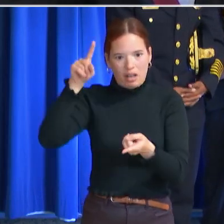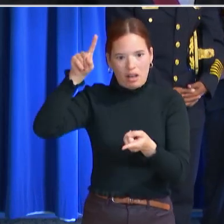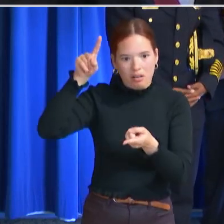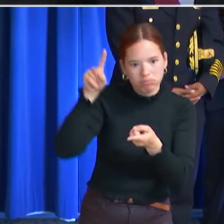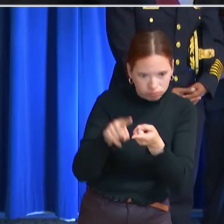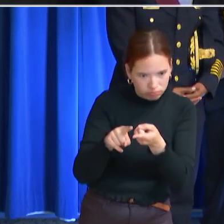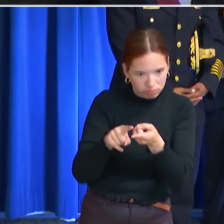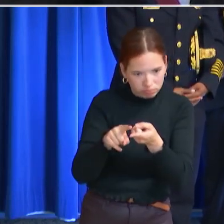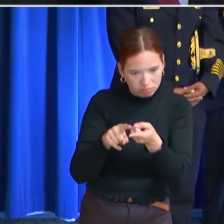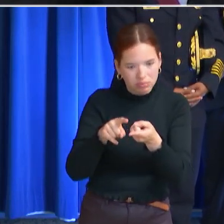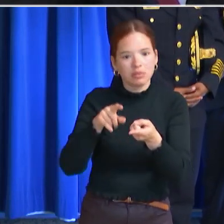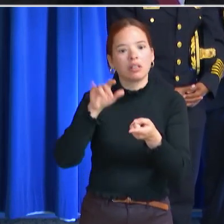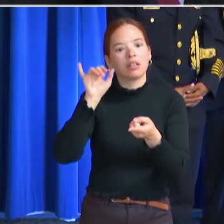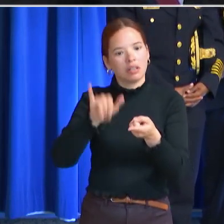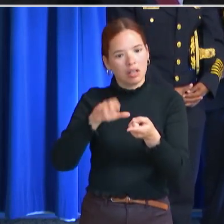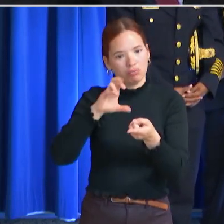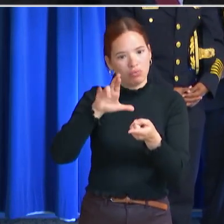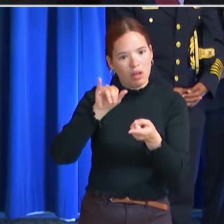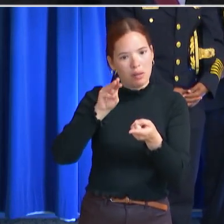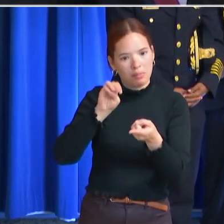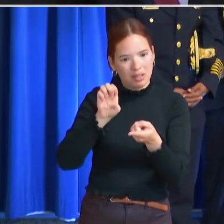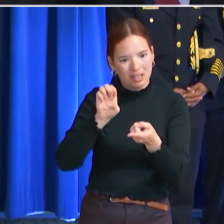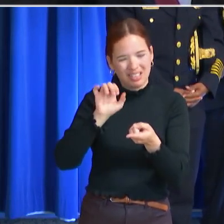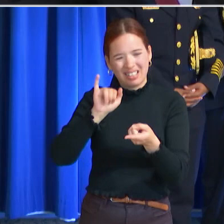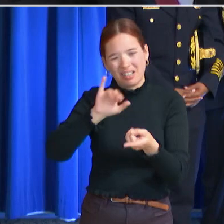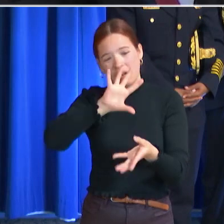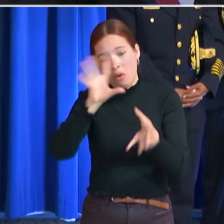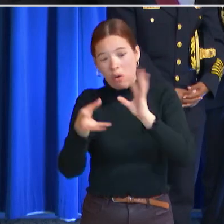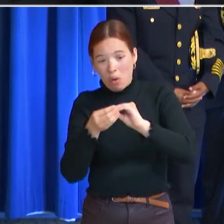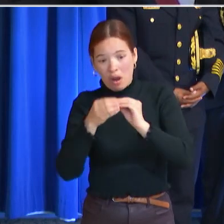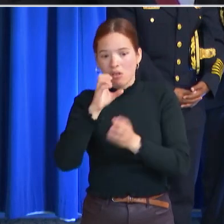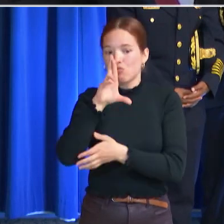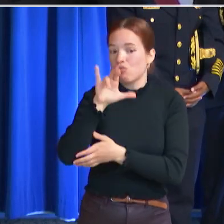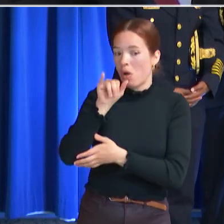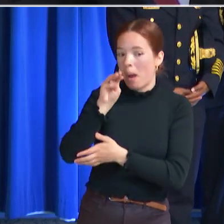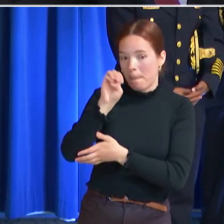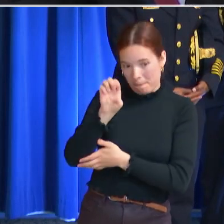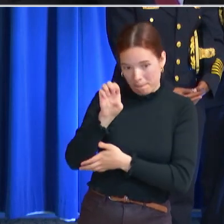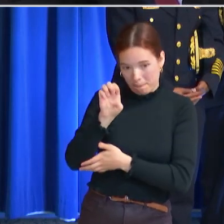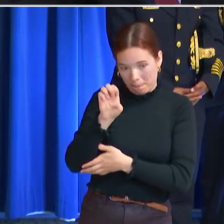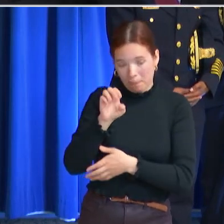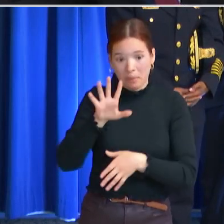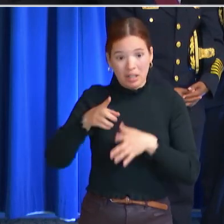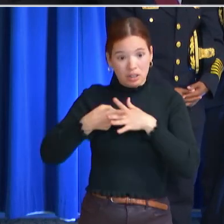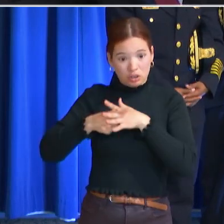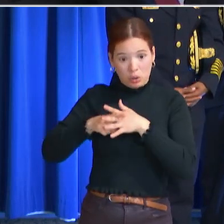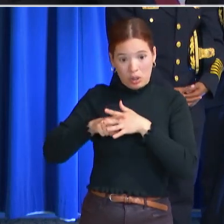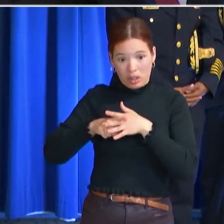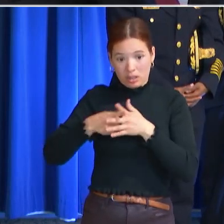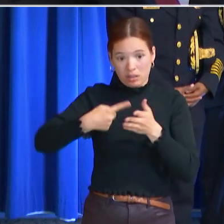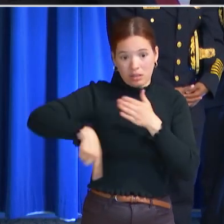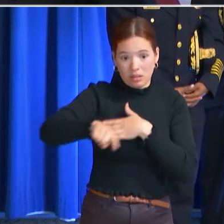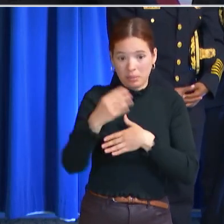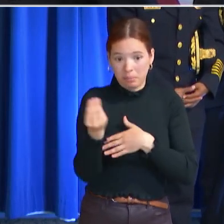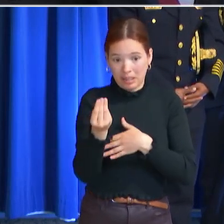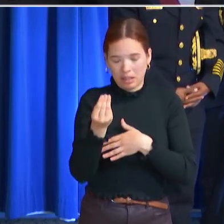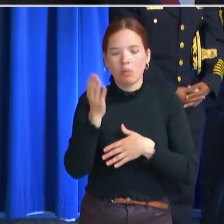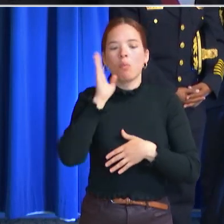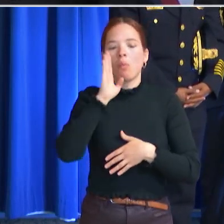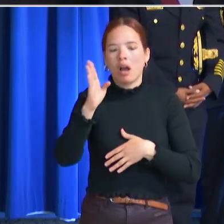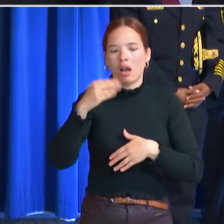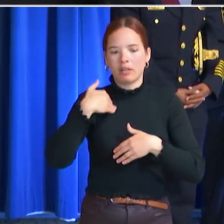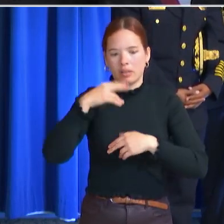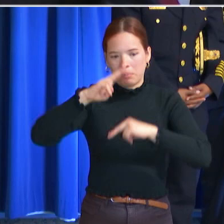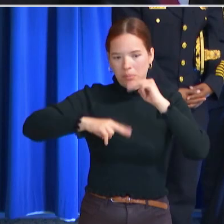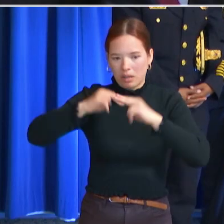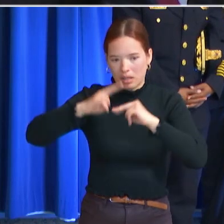4% reduction in overall crime. And starting on Monday, we're continuing to build on that with the launch of